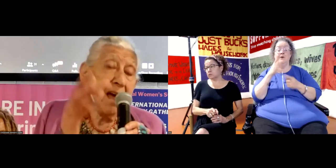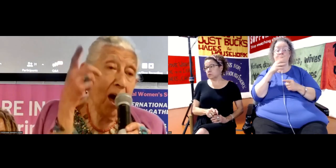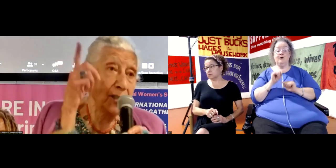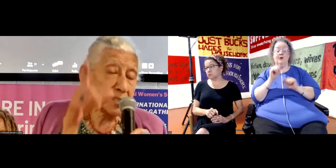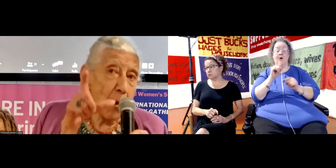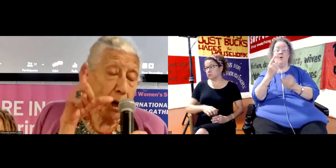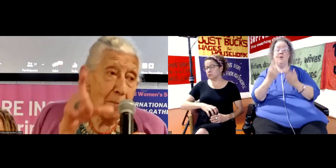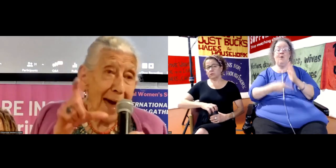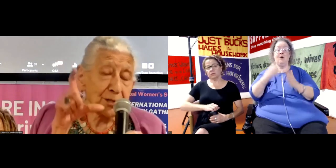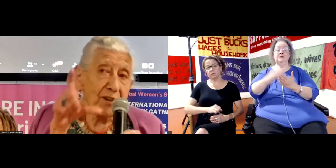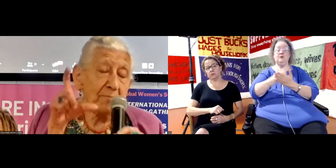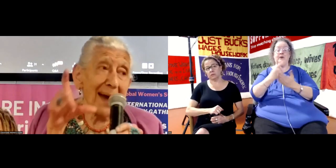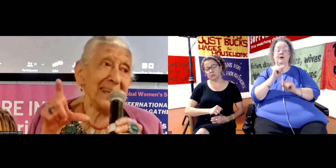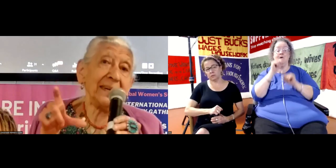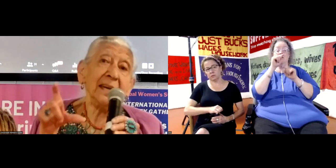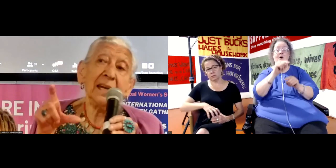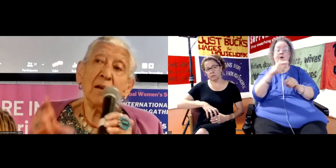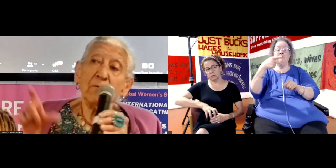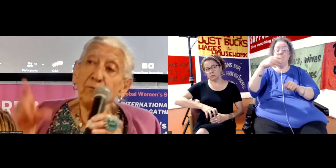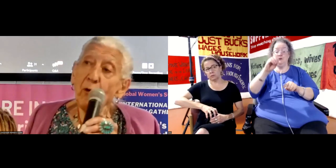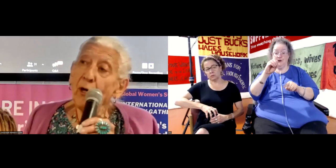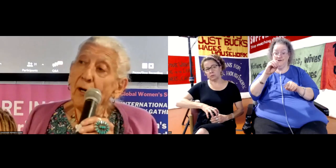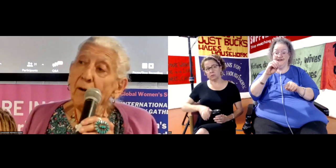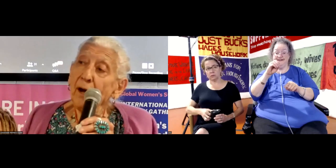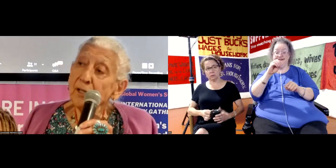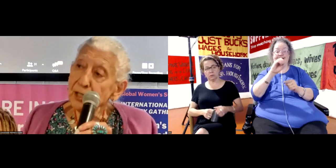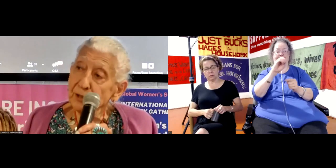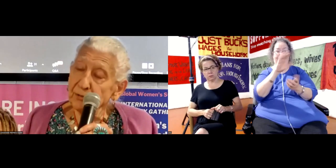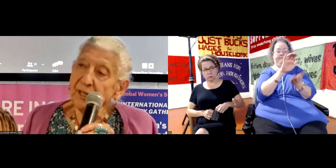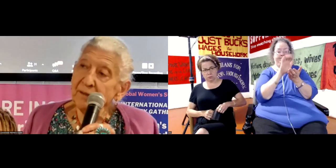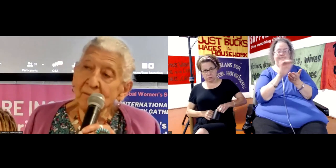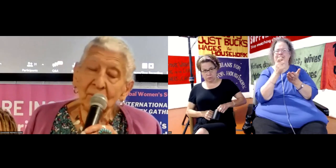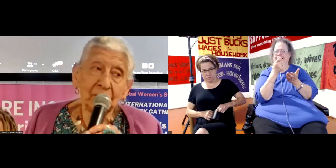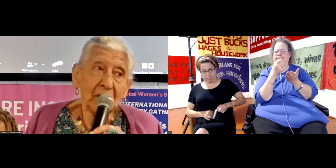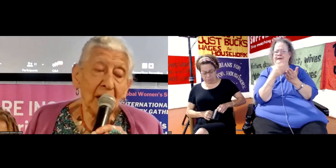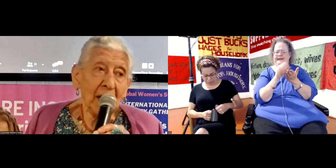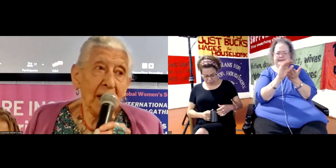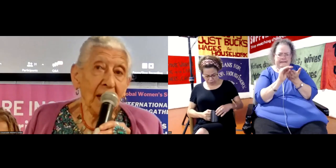collect a small amount of money for her children.